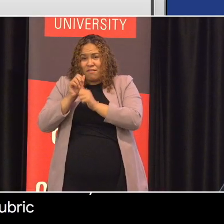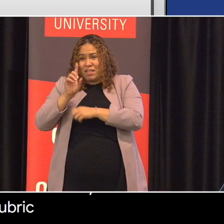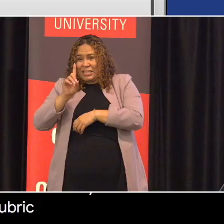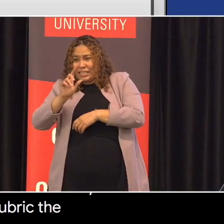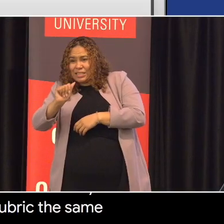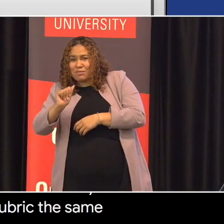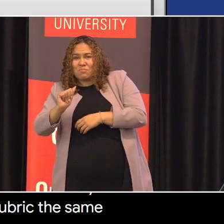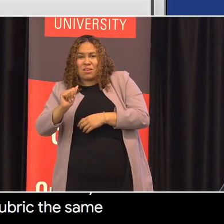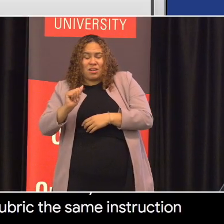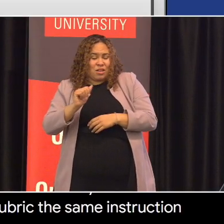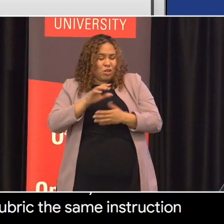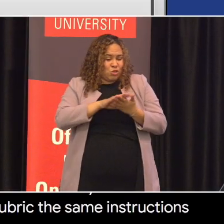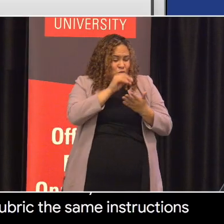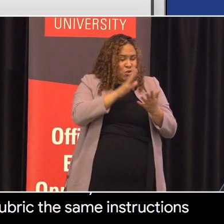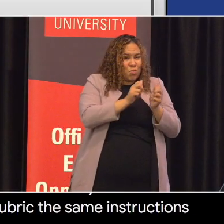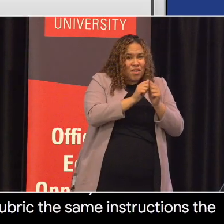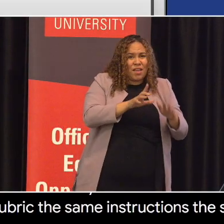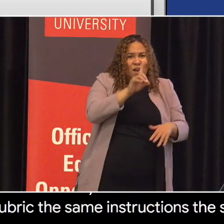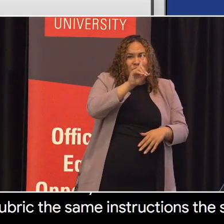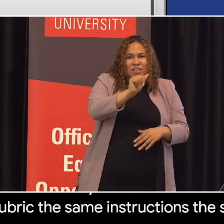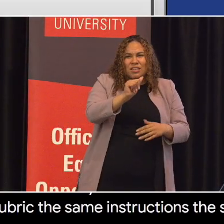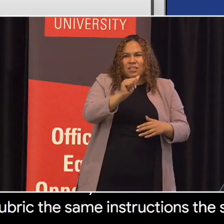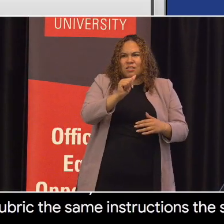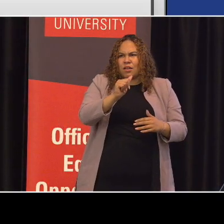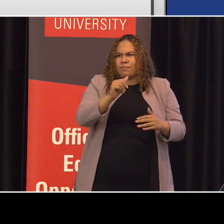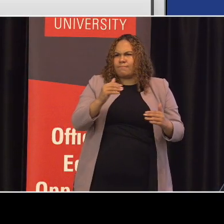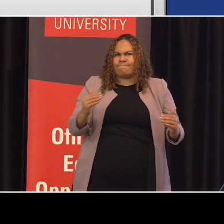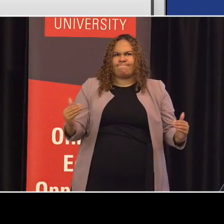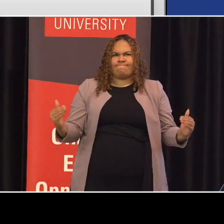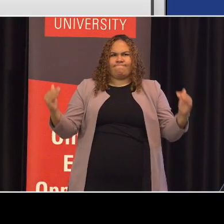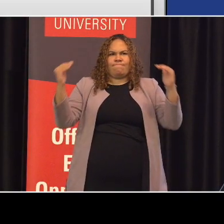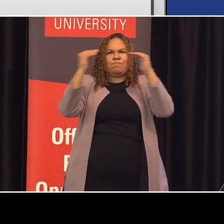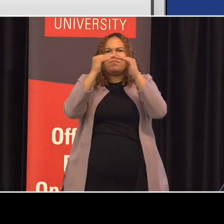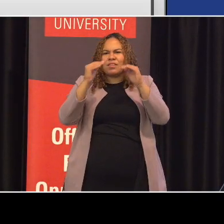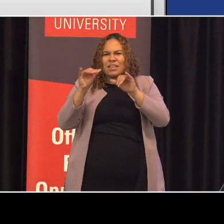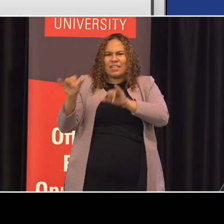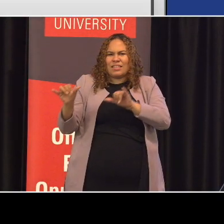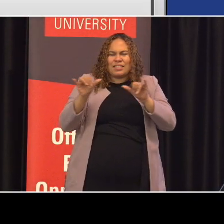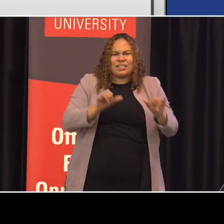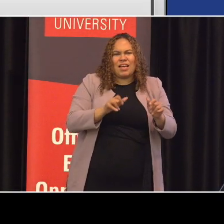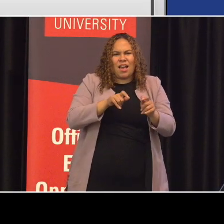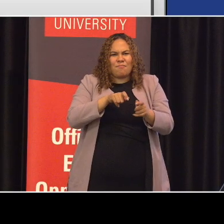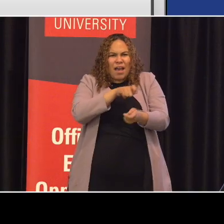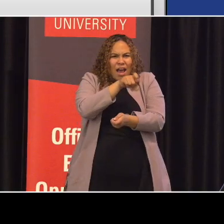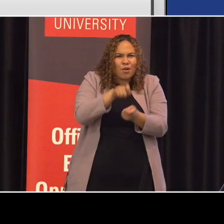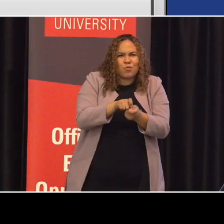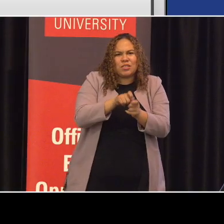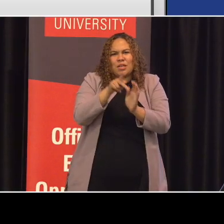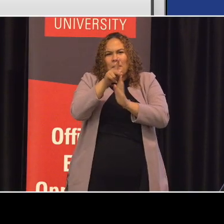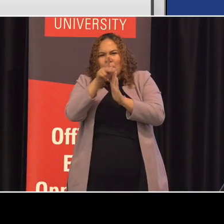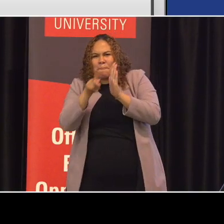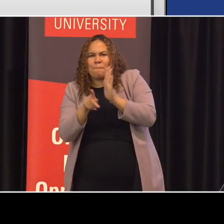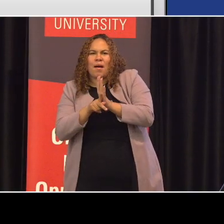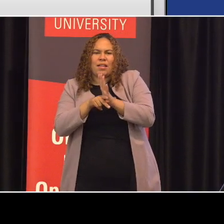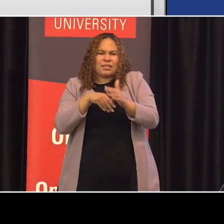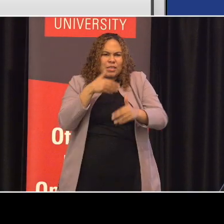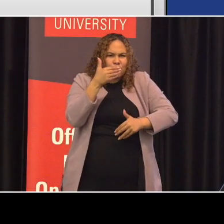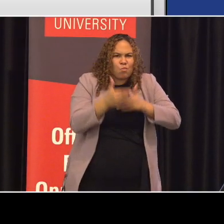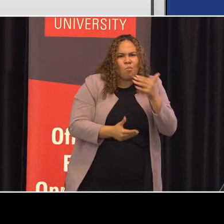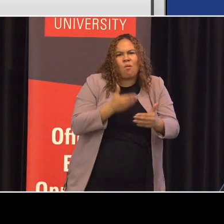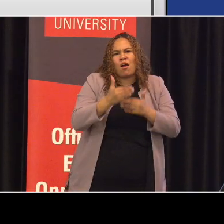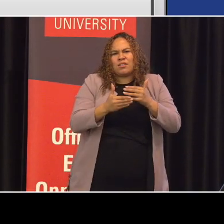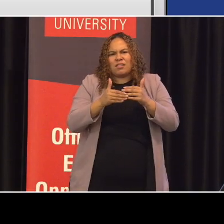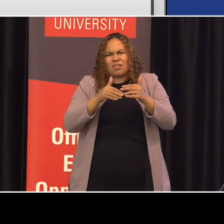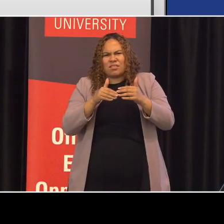the same instructions, the same accuracy level, the same rules, the same policy, the same process or procedure